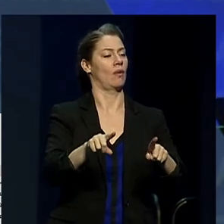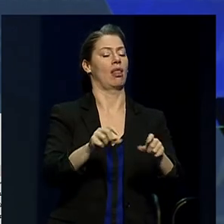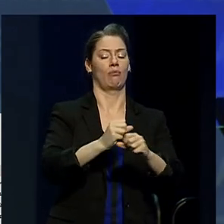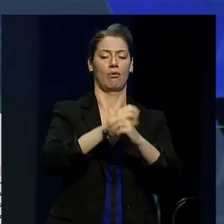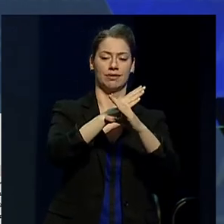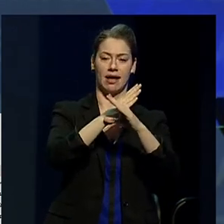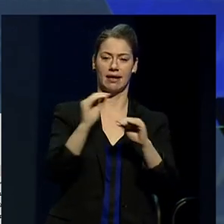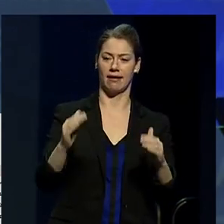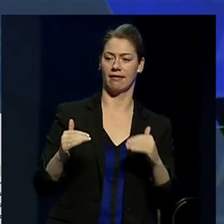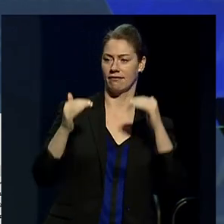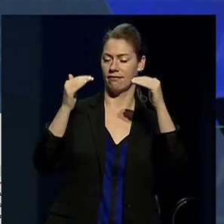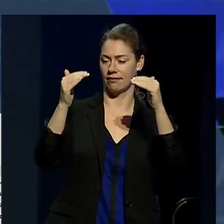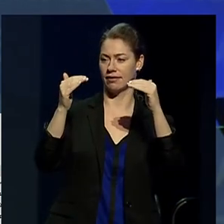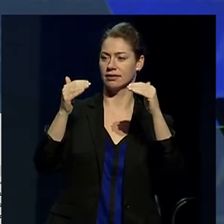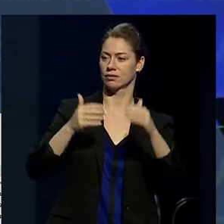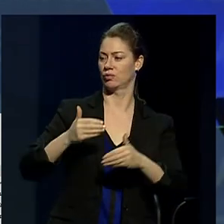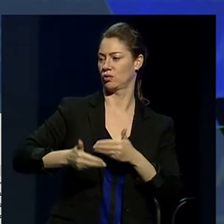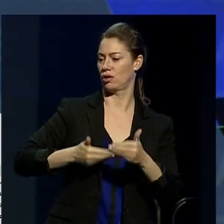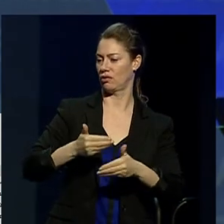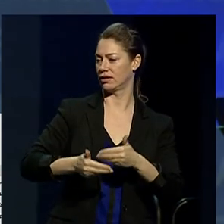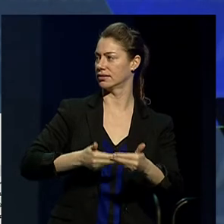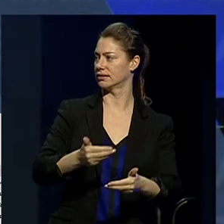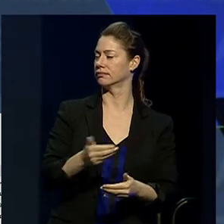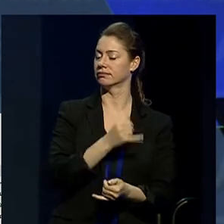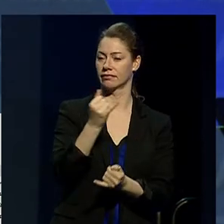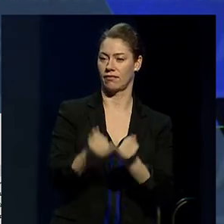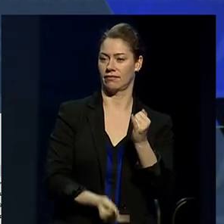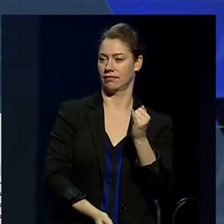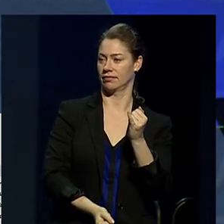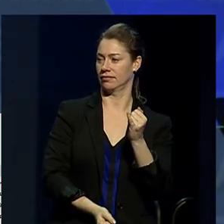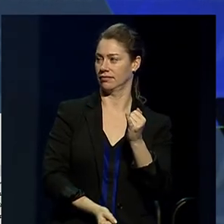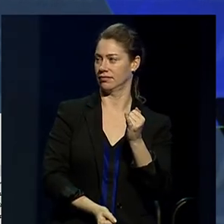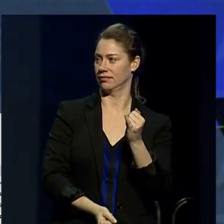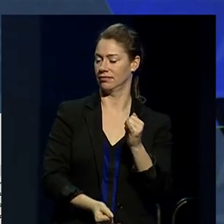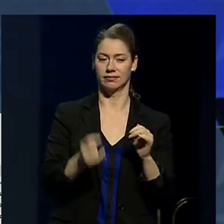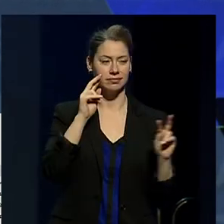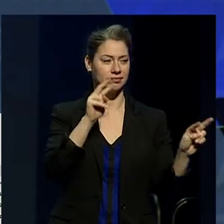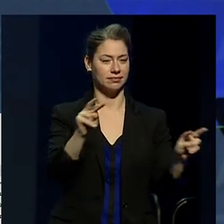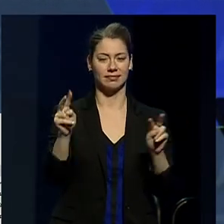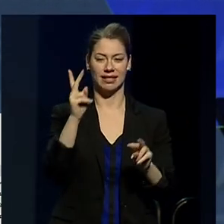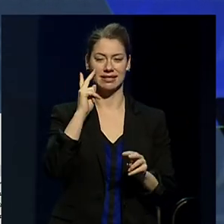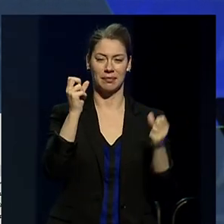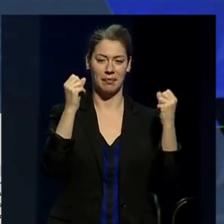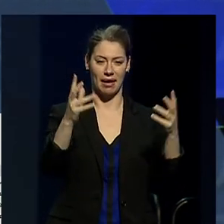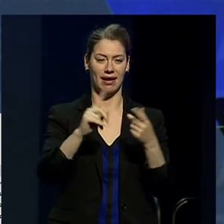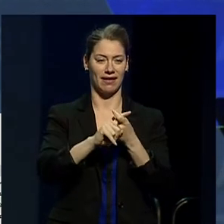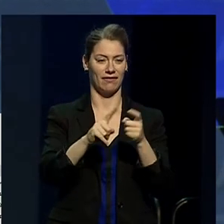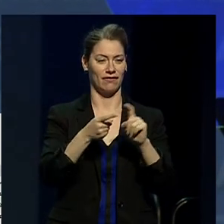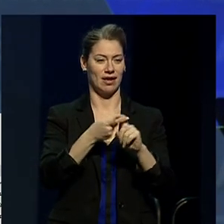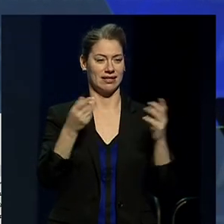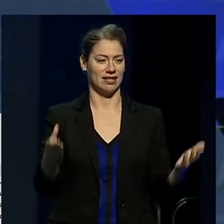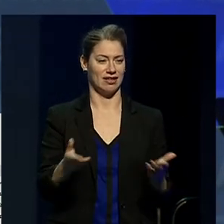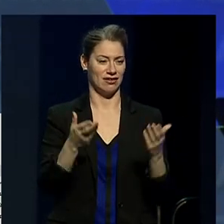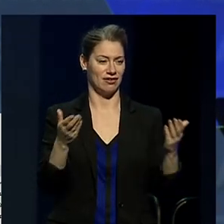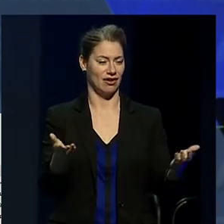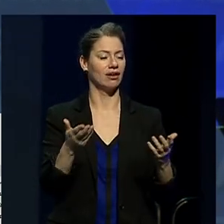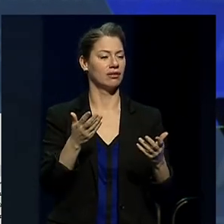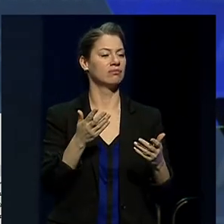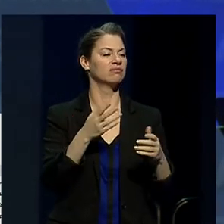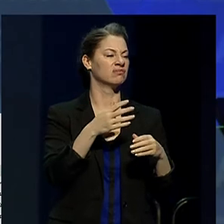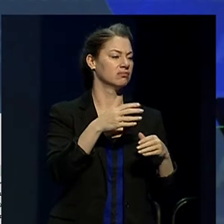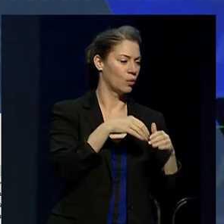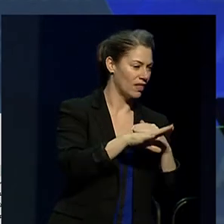and advancing progress. Finally, I look out and I see so many friends inside and outside of education, but